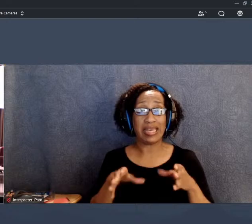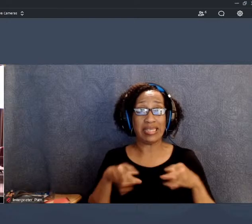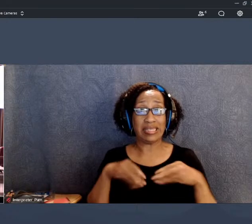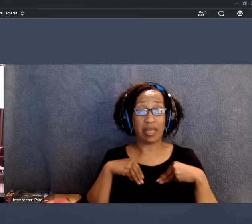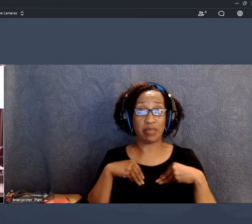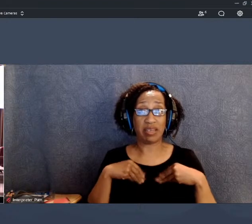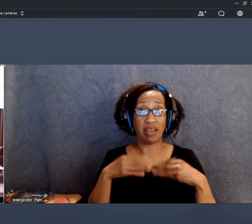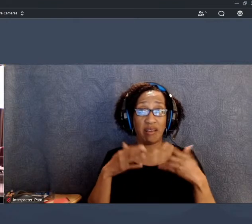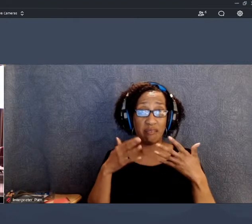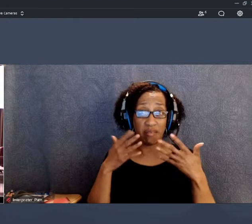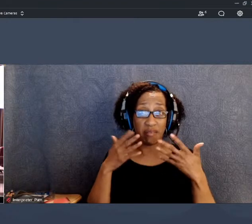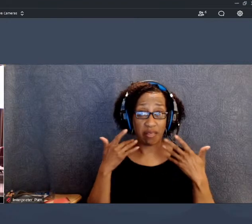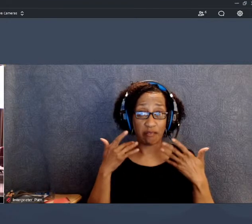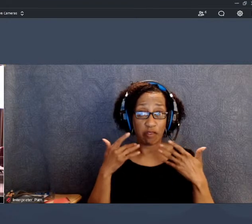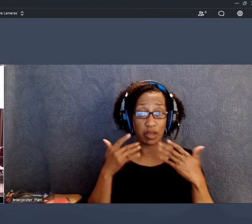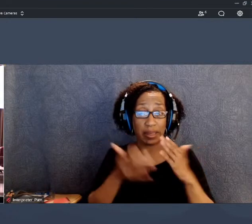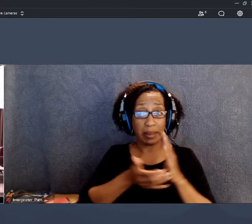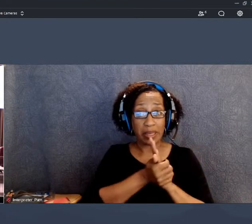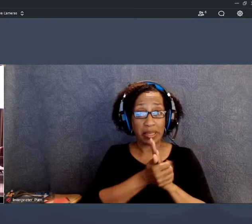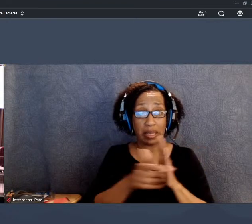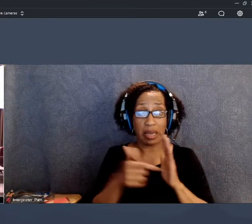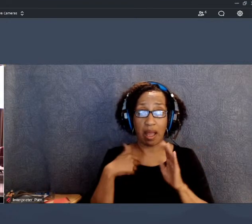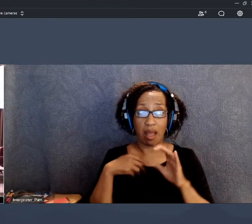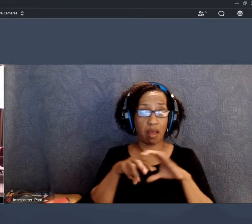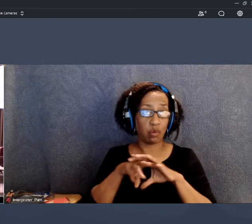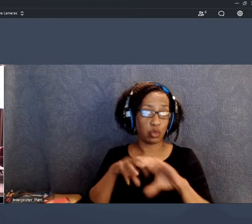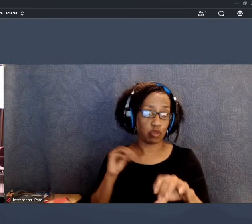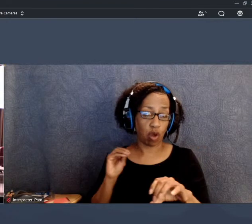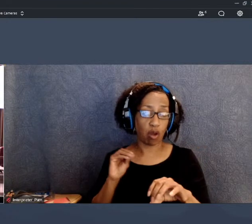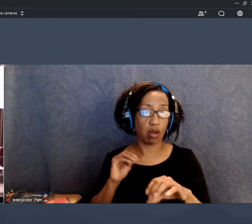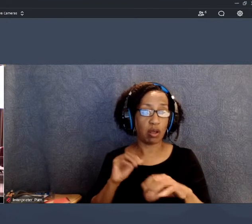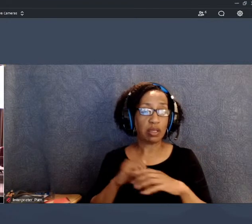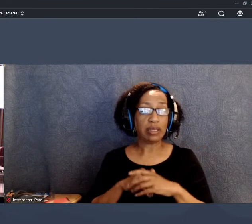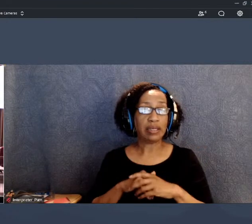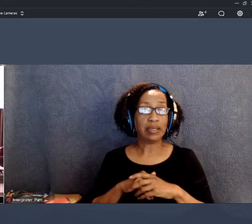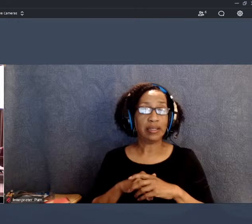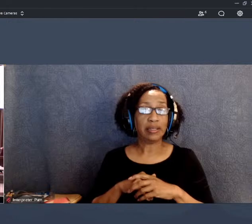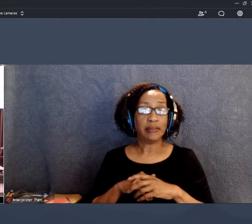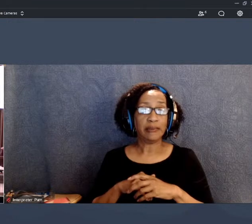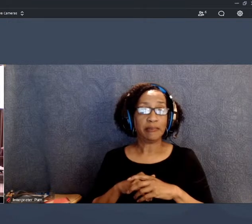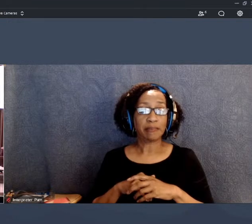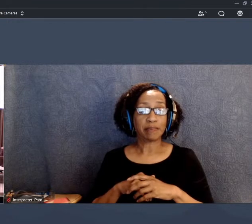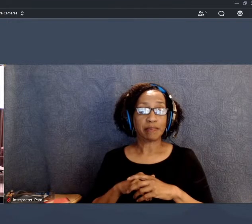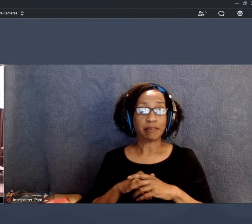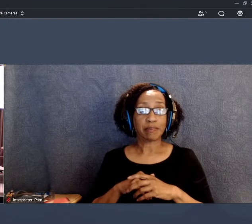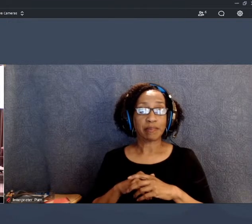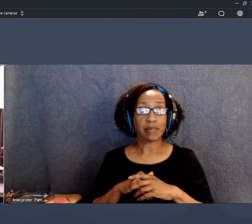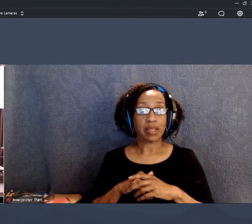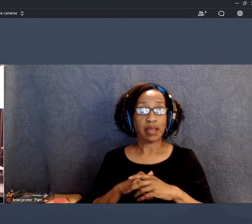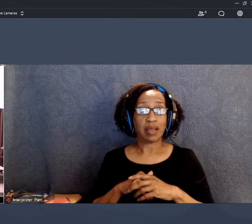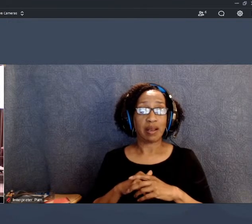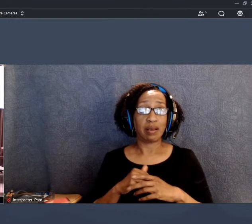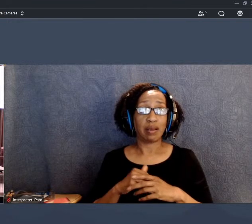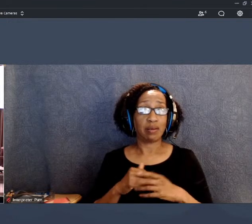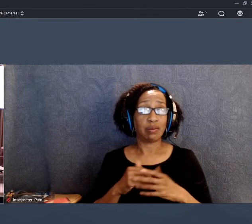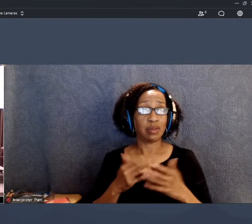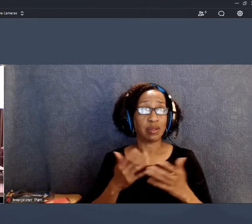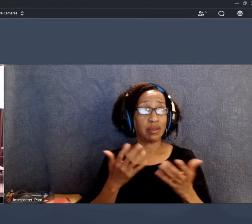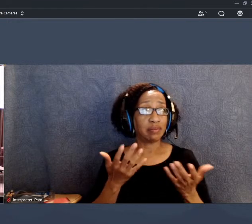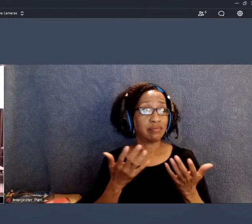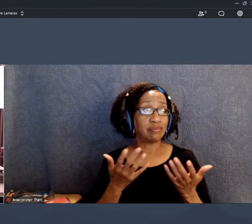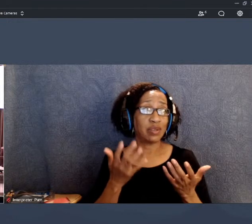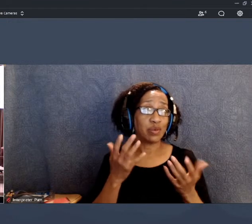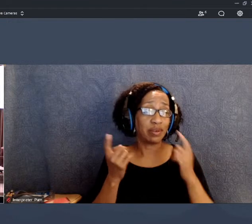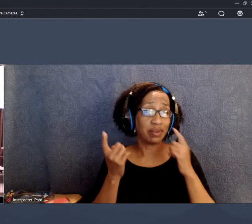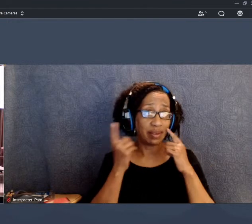that is possible. And I would love to hear from my other colleagues, because we do know the end of